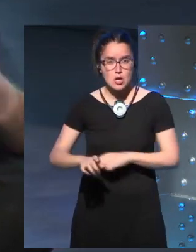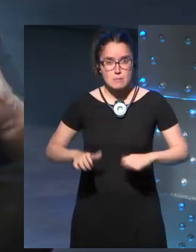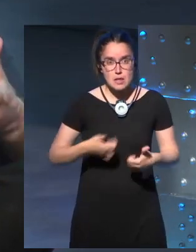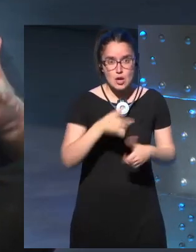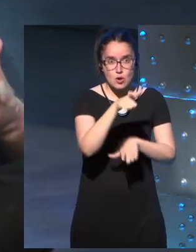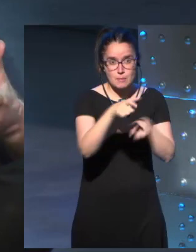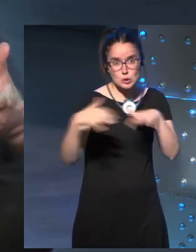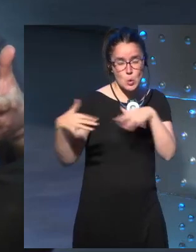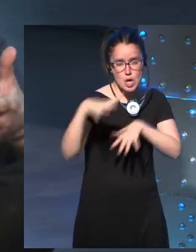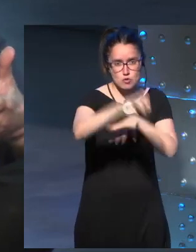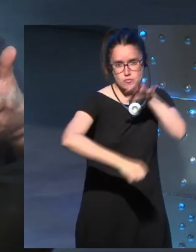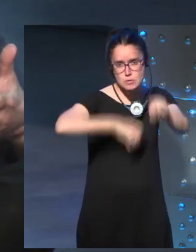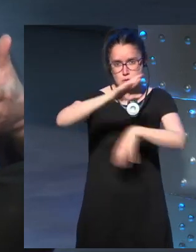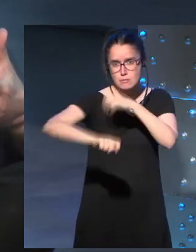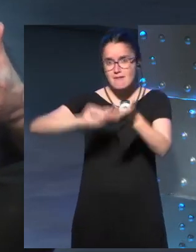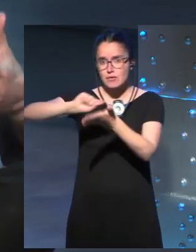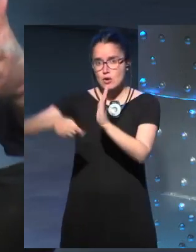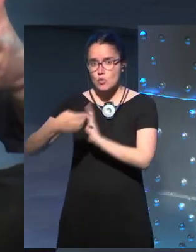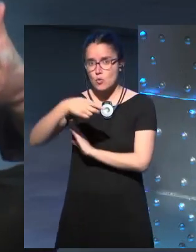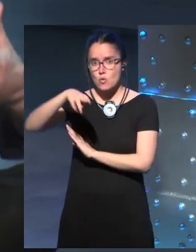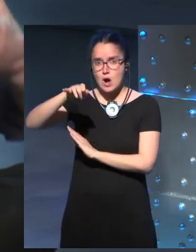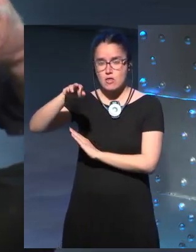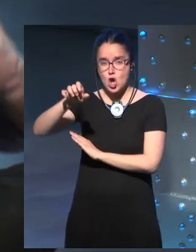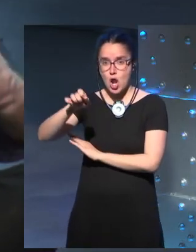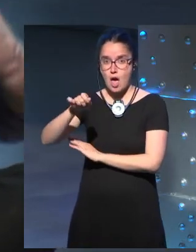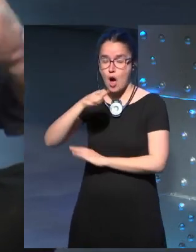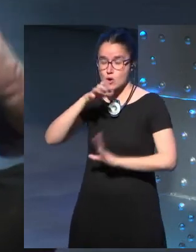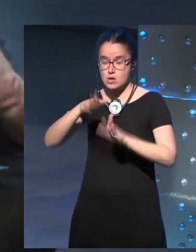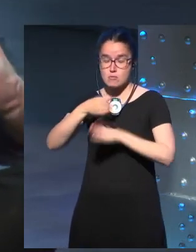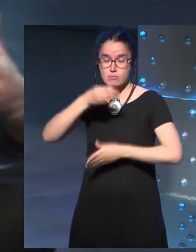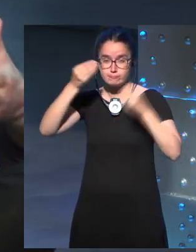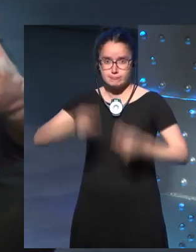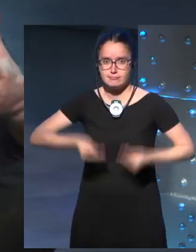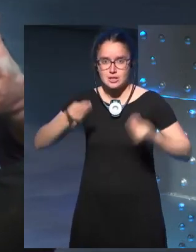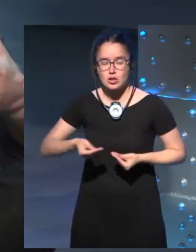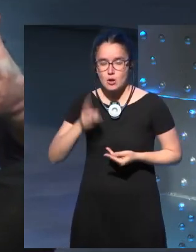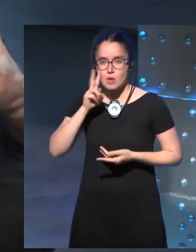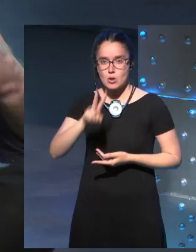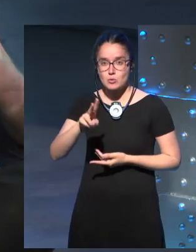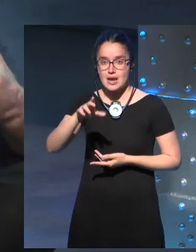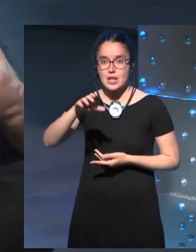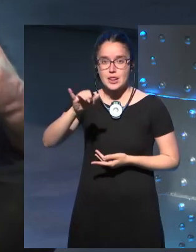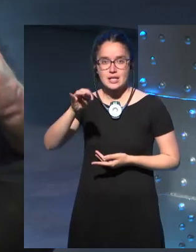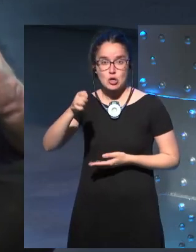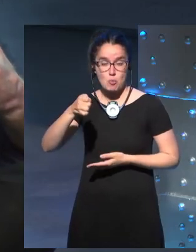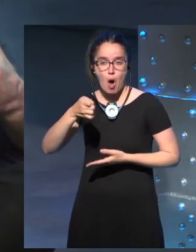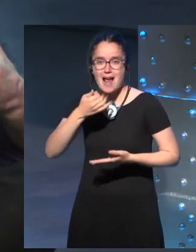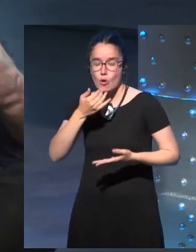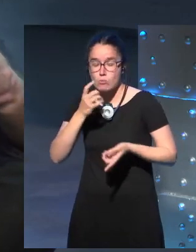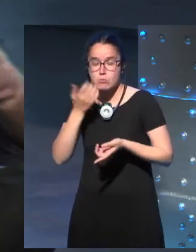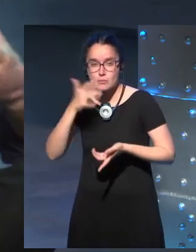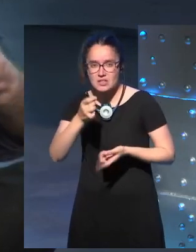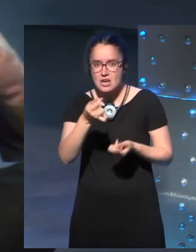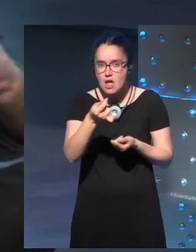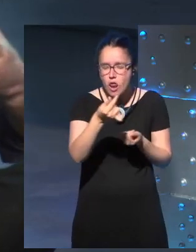have an extraordinary team. So look at Manchester City as a phenomenon. We have money, we have capitalism, we have,